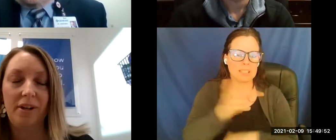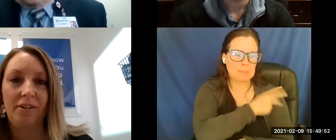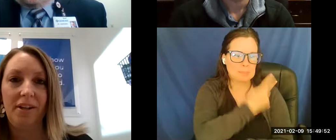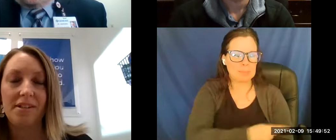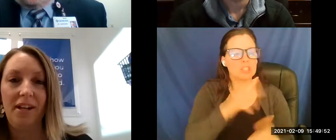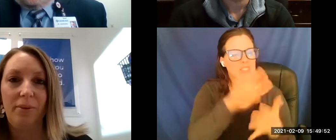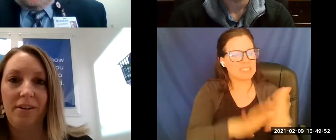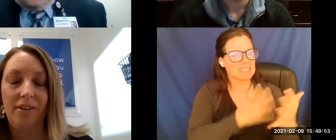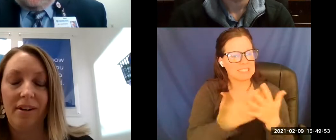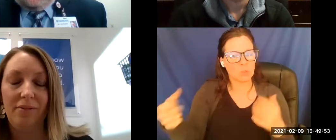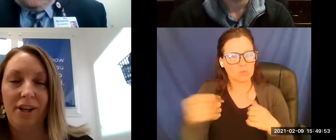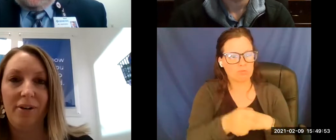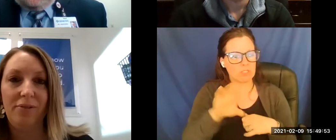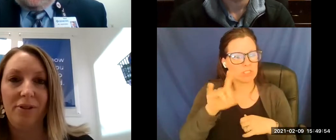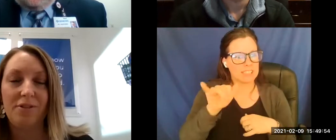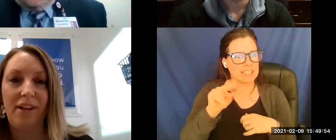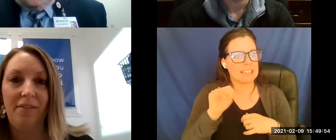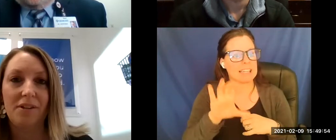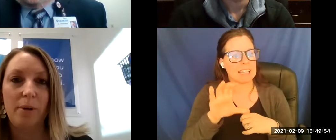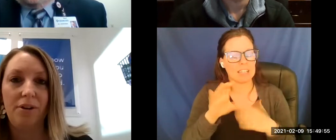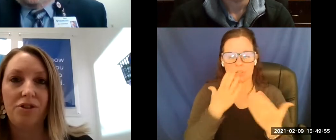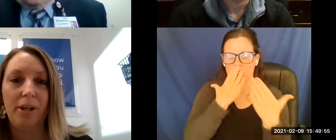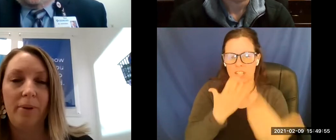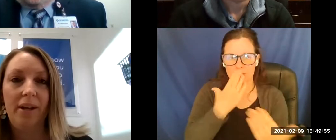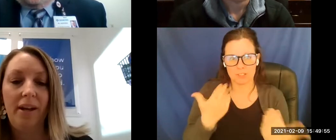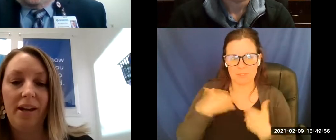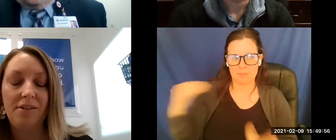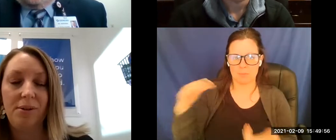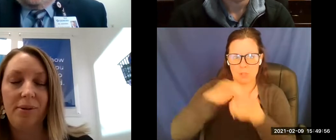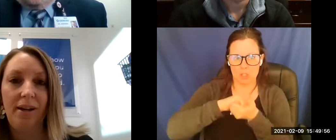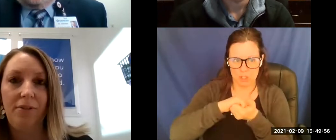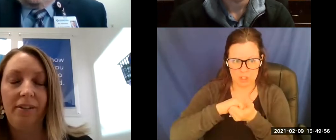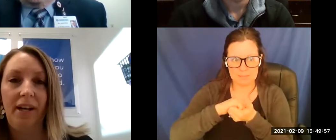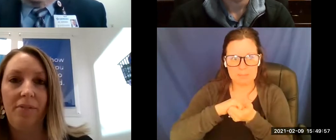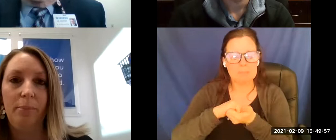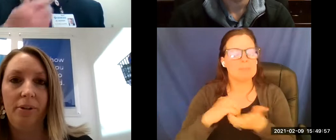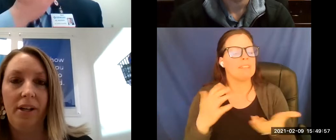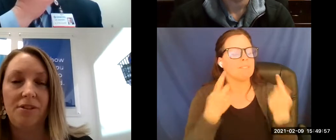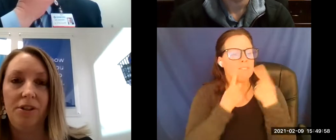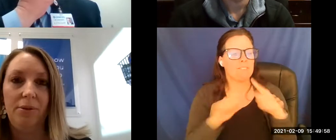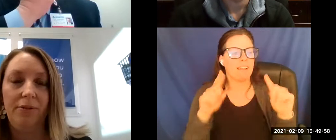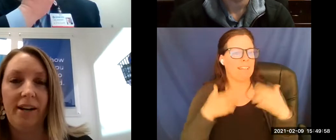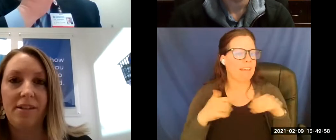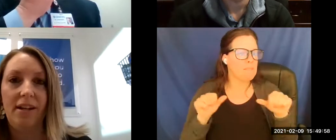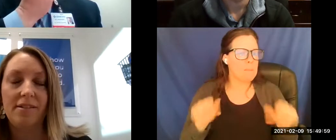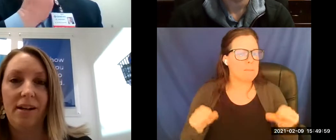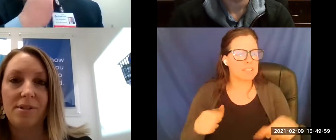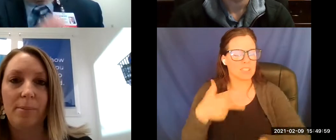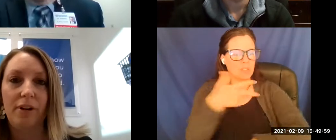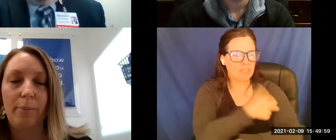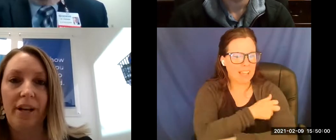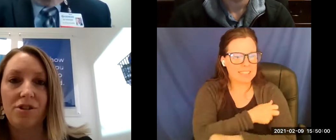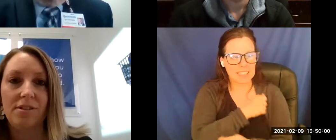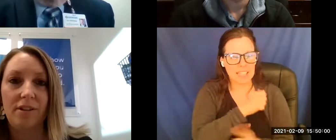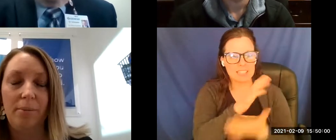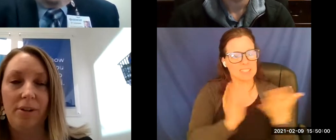into our clinics. Again, we are very grateful to have this partnership and to finally have the ability to vaccinate some of